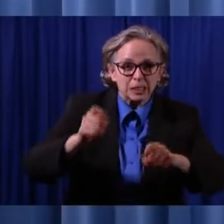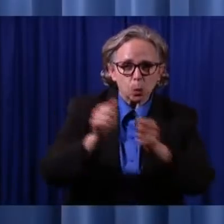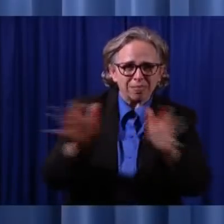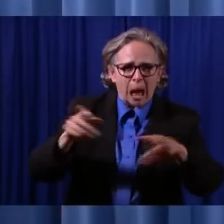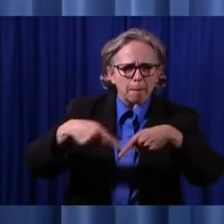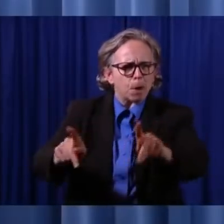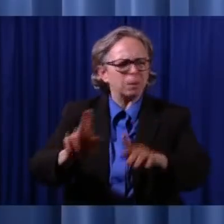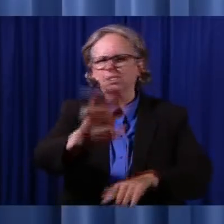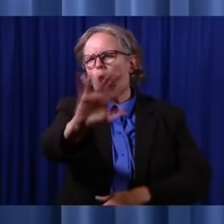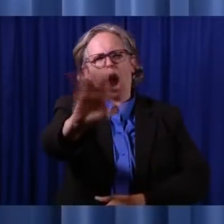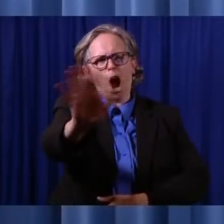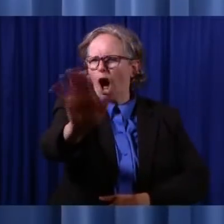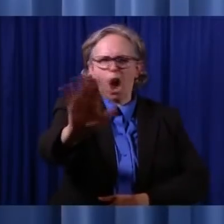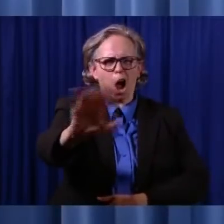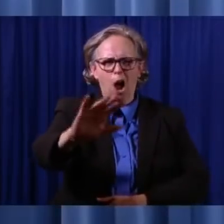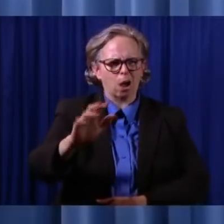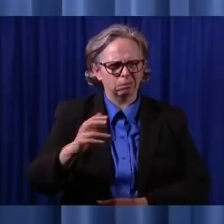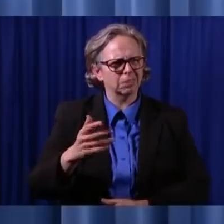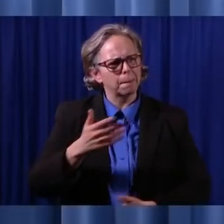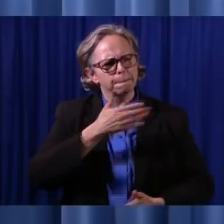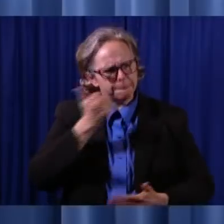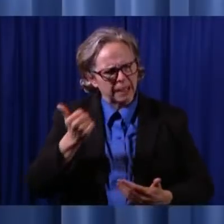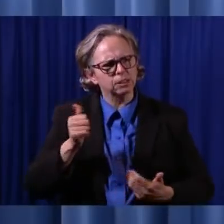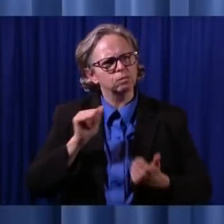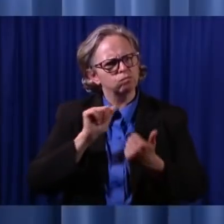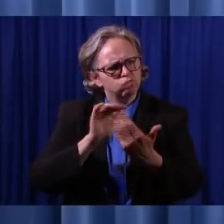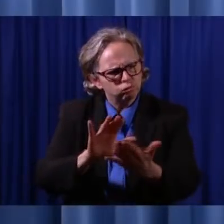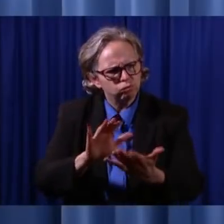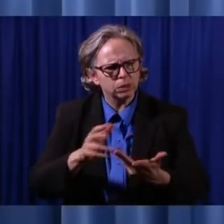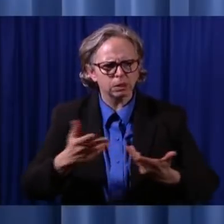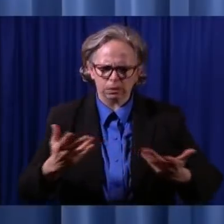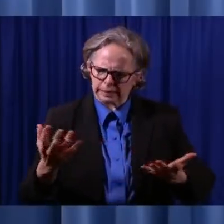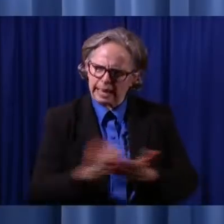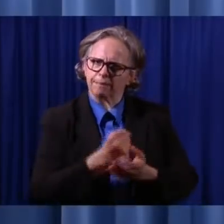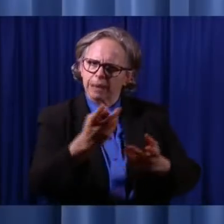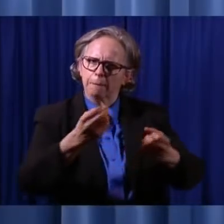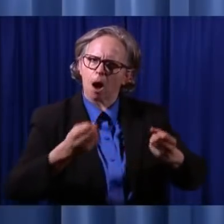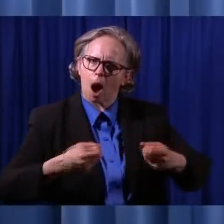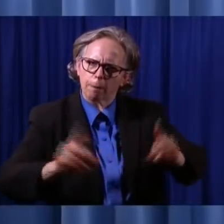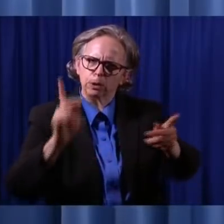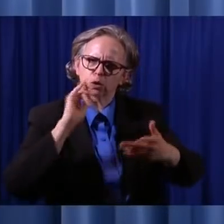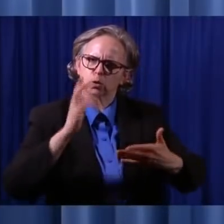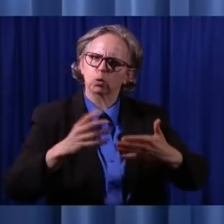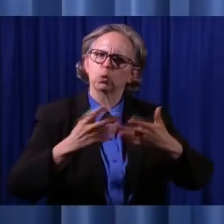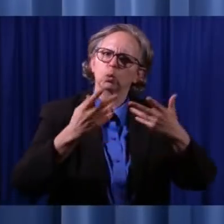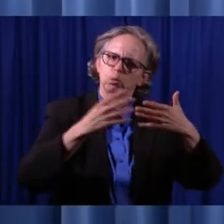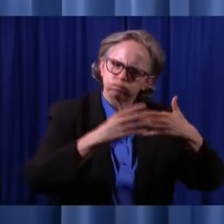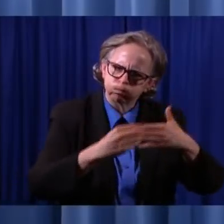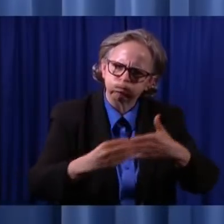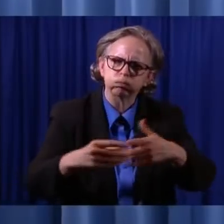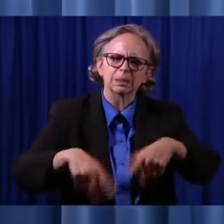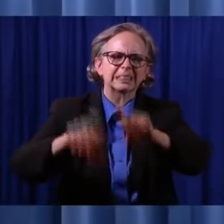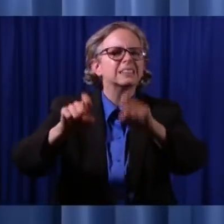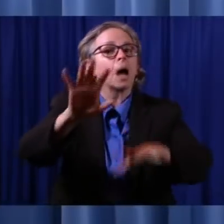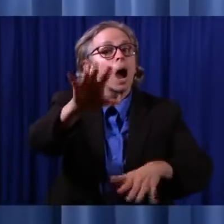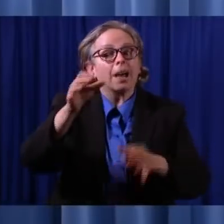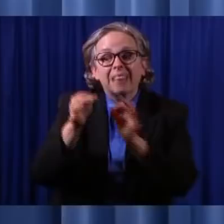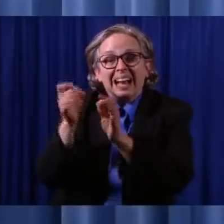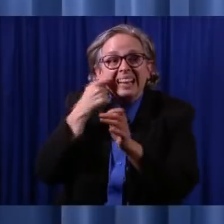to get that permission, and that's what will guide me as I look at the language. But I've not actually looked at the language as passed